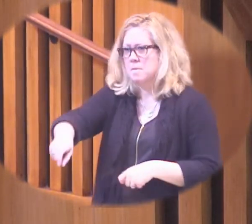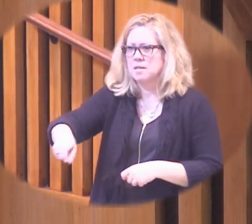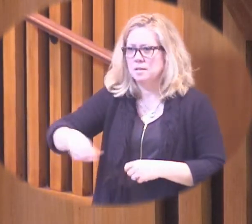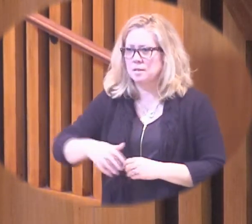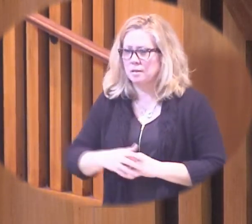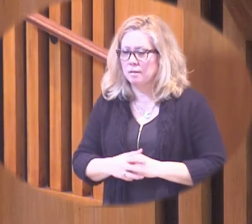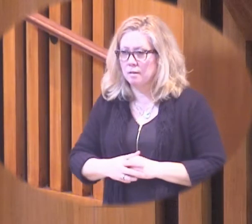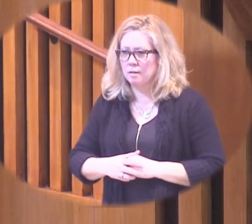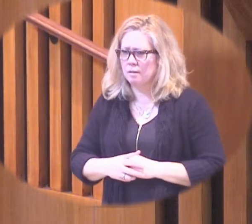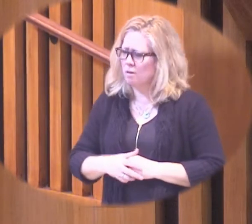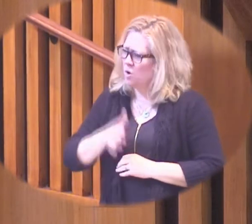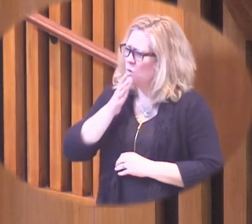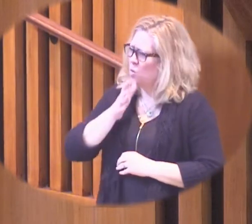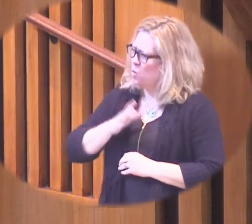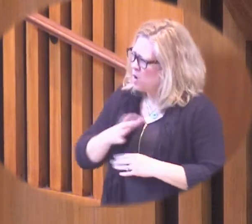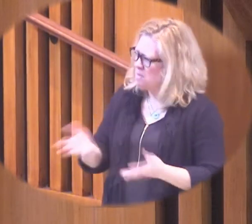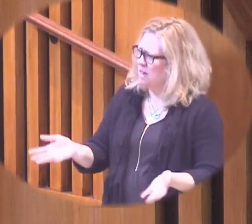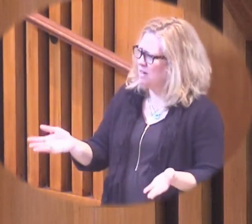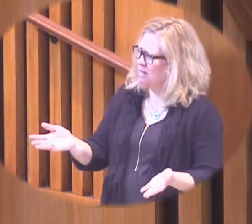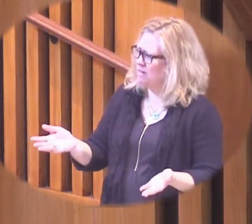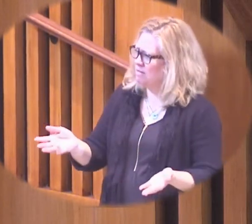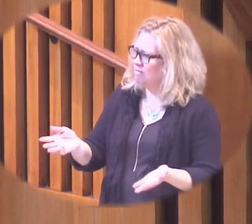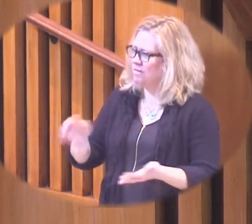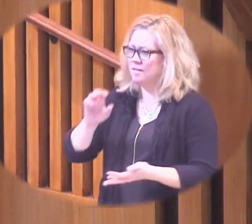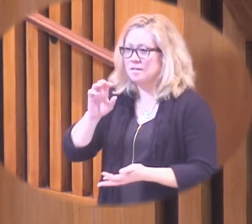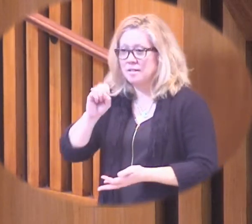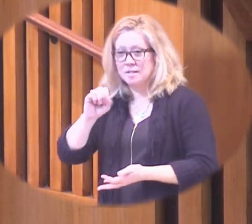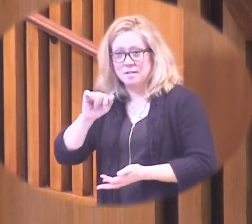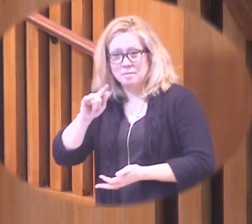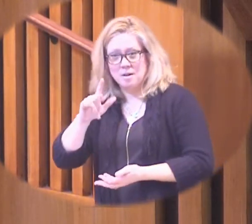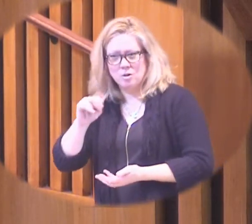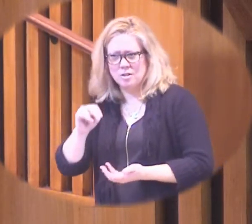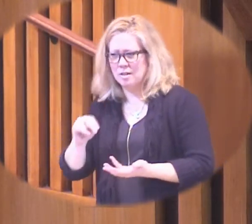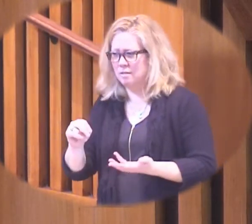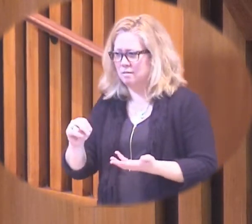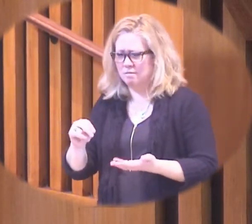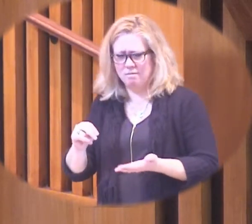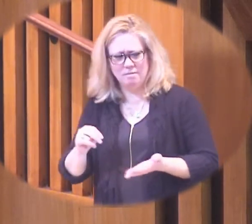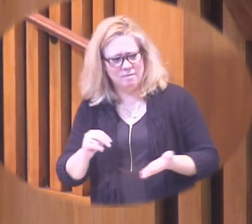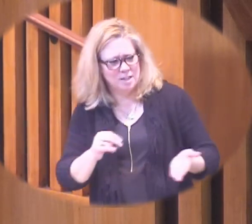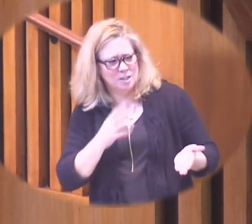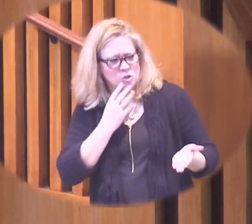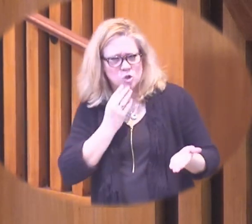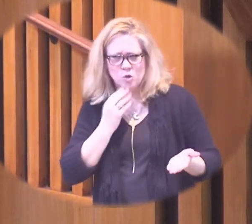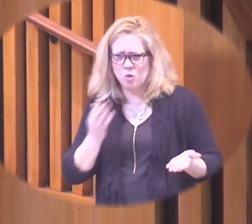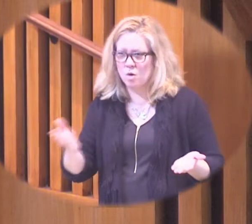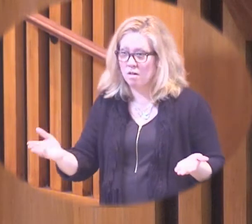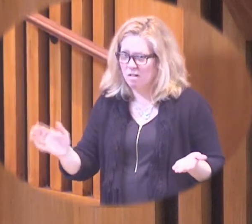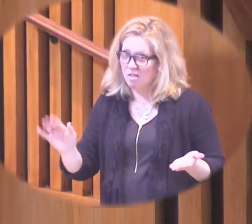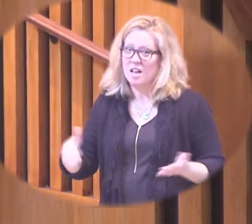Woman, Samaritan, a Jew.